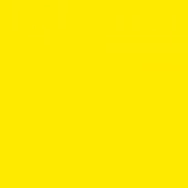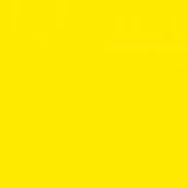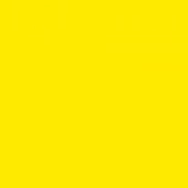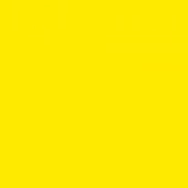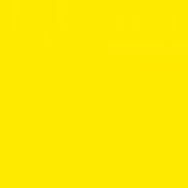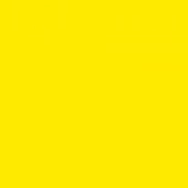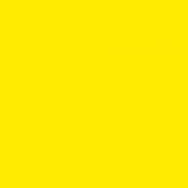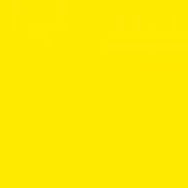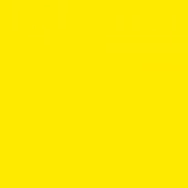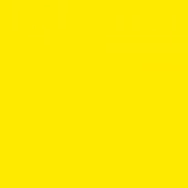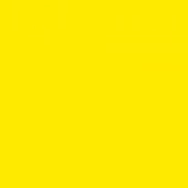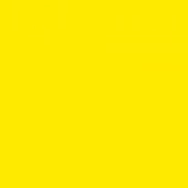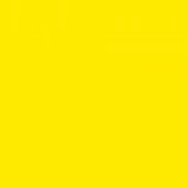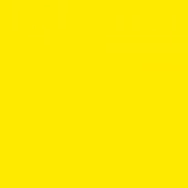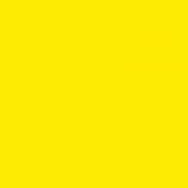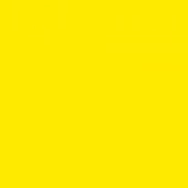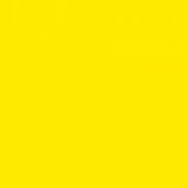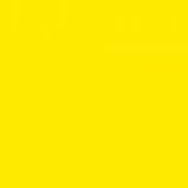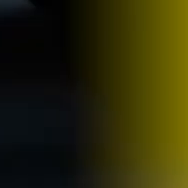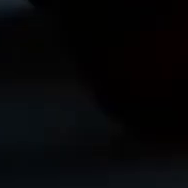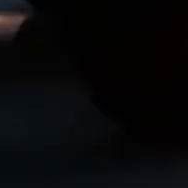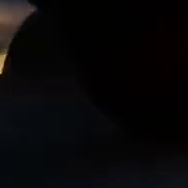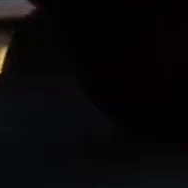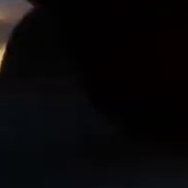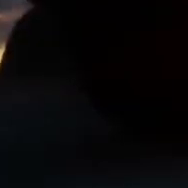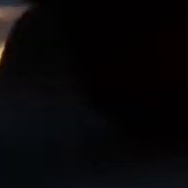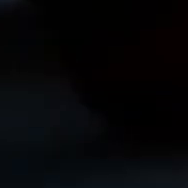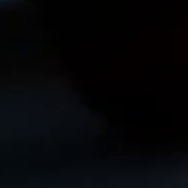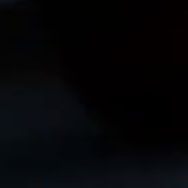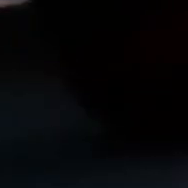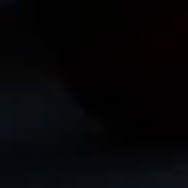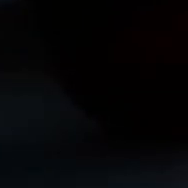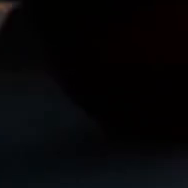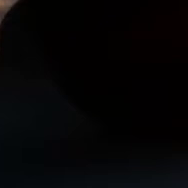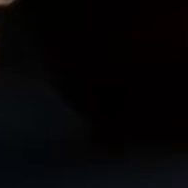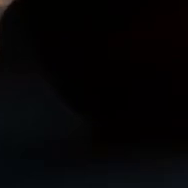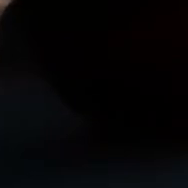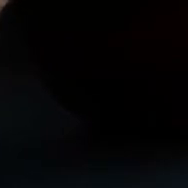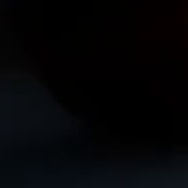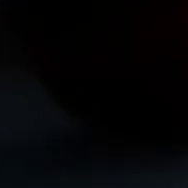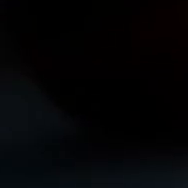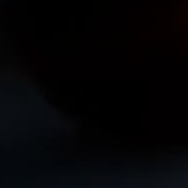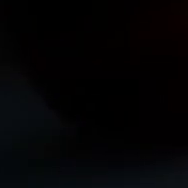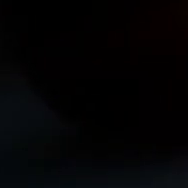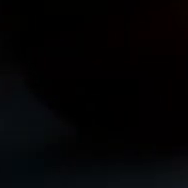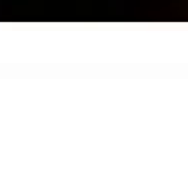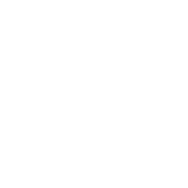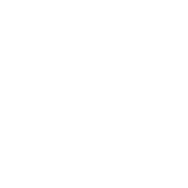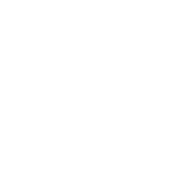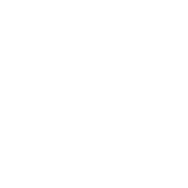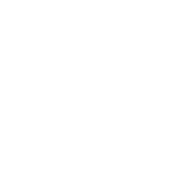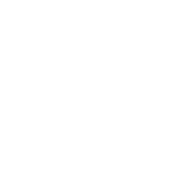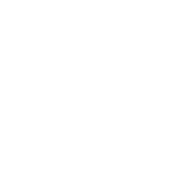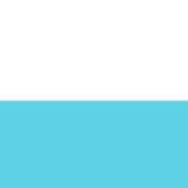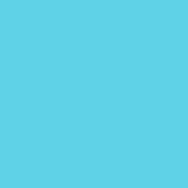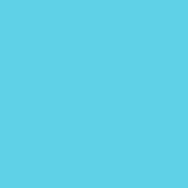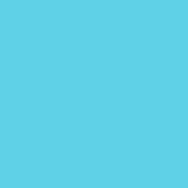Get access to multiple dealerships on site. Get pre-qualified at answerbank.com. Terms and conditions apply.